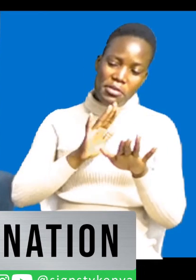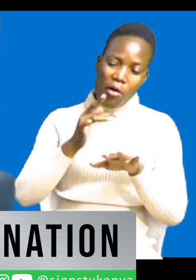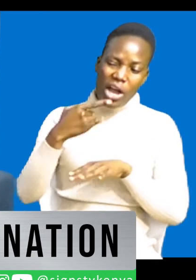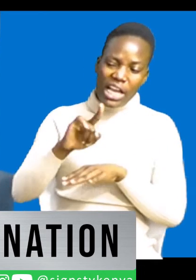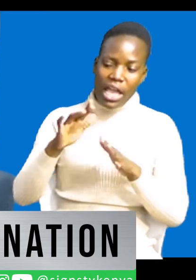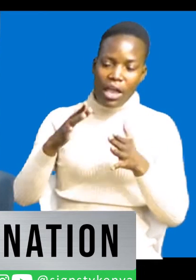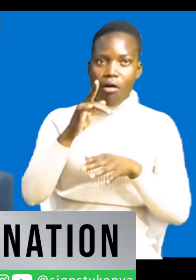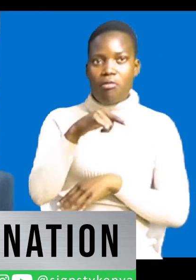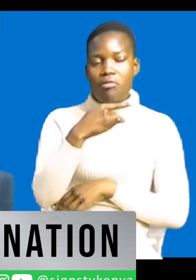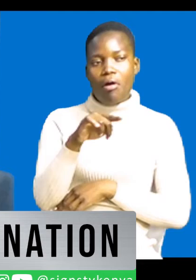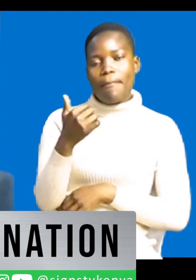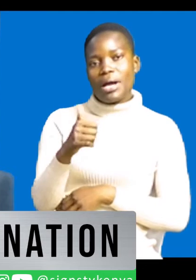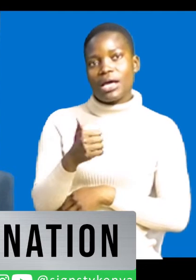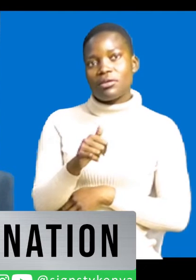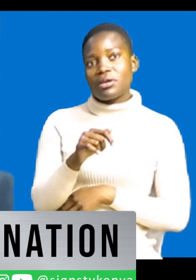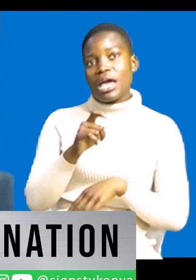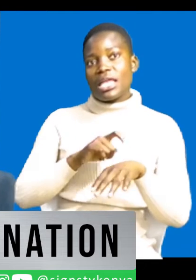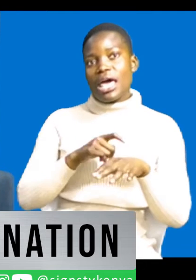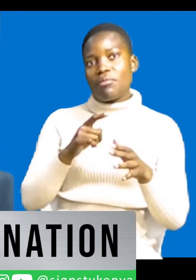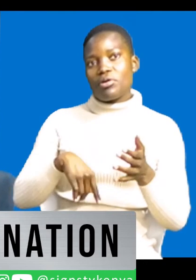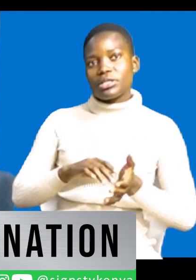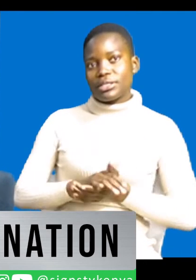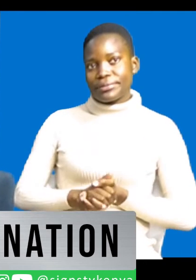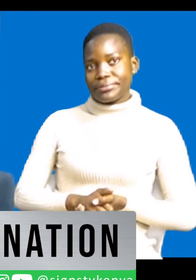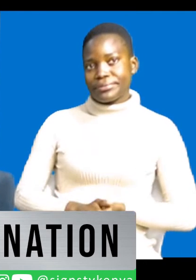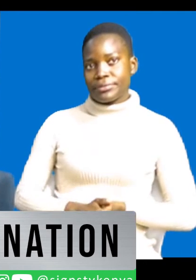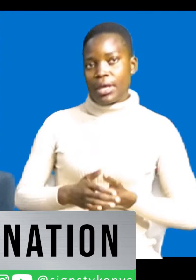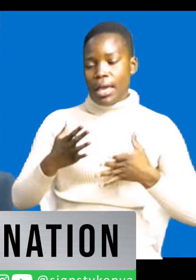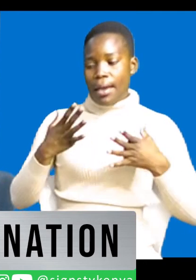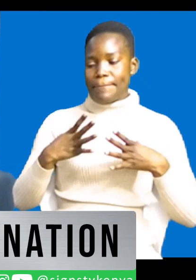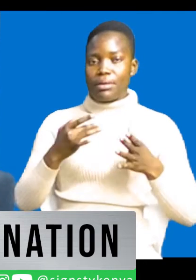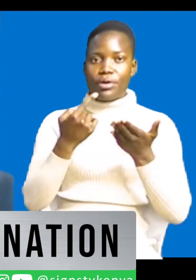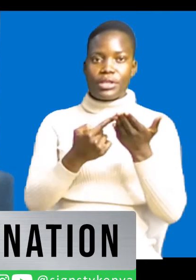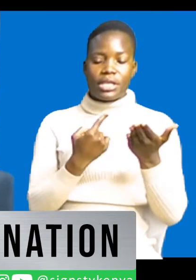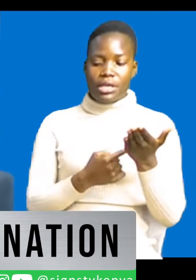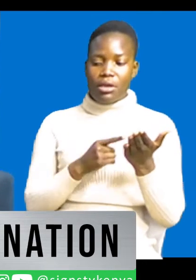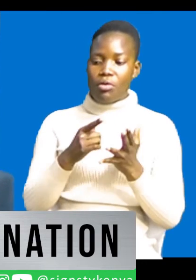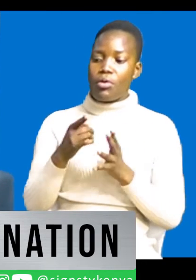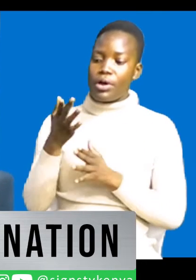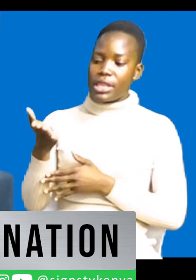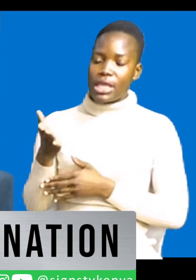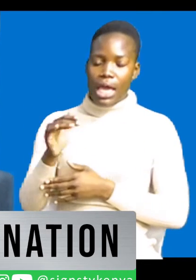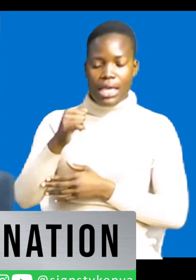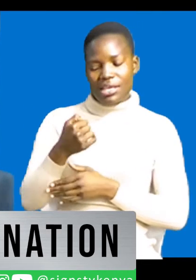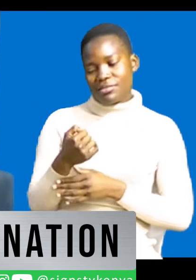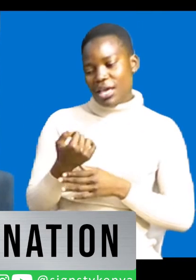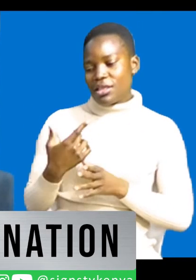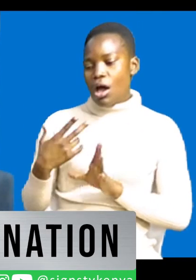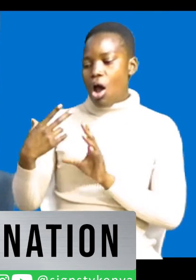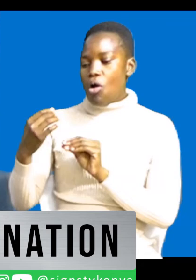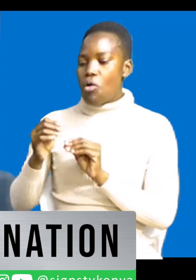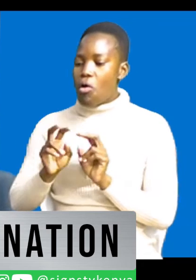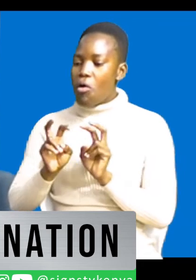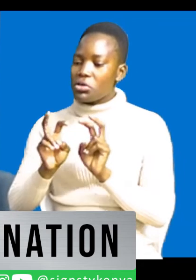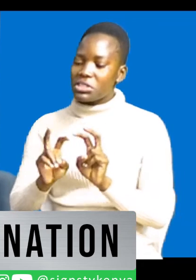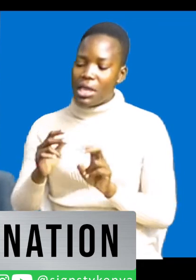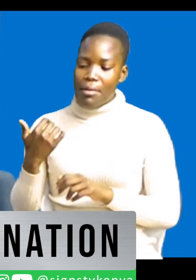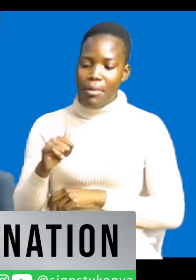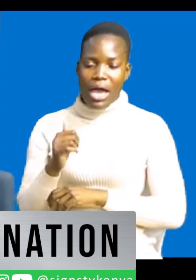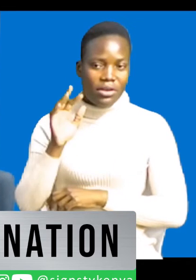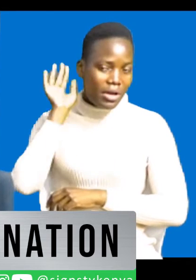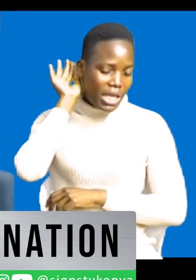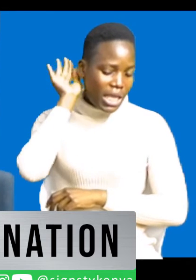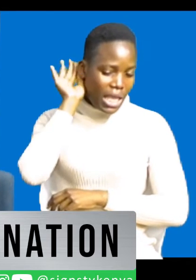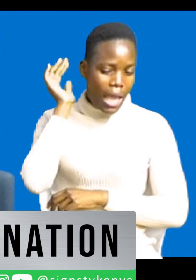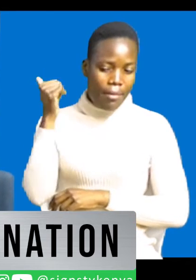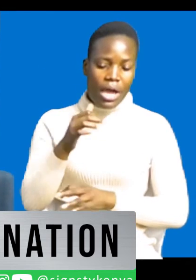right? Imagine bado hatujafika. People's dialogue umekuwa huko? Nilipitia tu. Okay. Yes. Hujasikia fununu whether we are